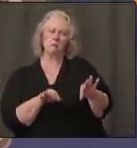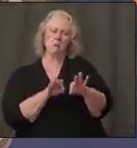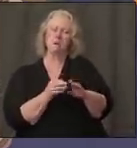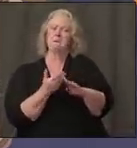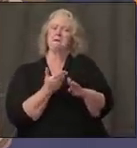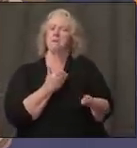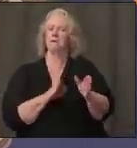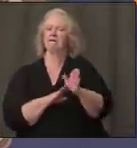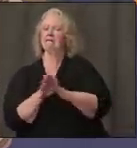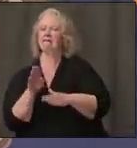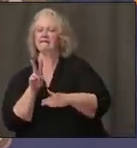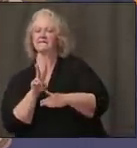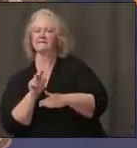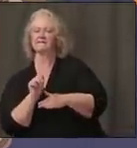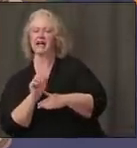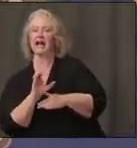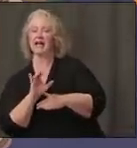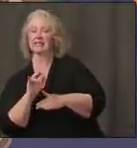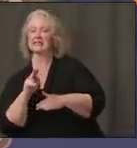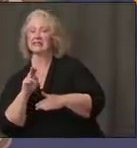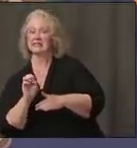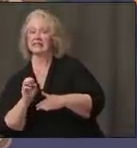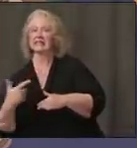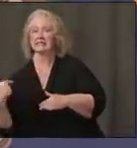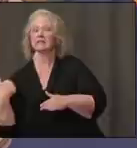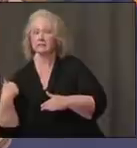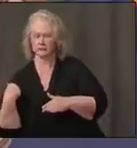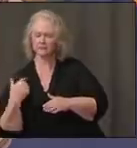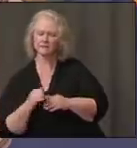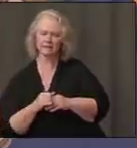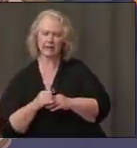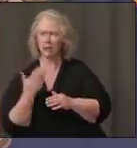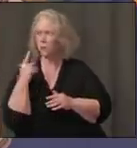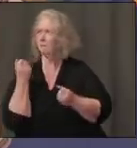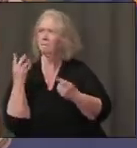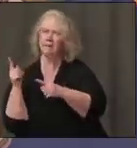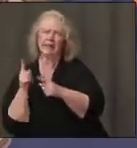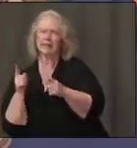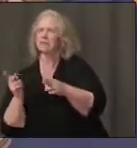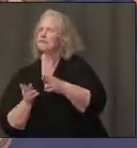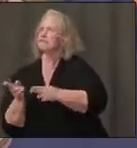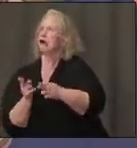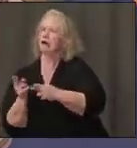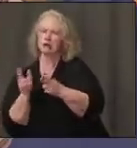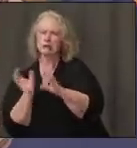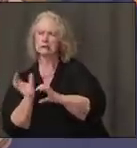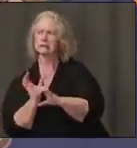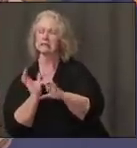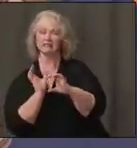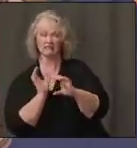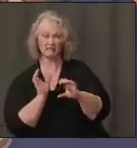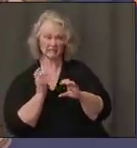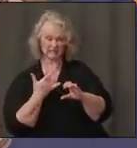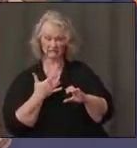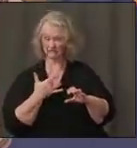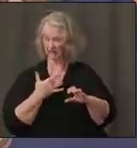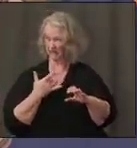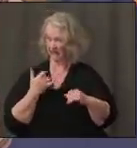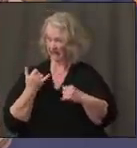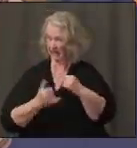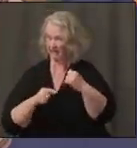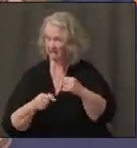the world pursuing a vaccine on a very short fuse. What can we expect later this year, early next